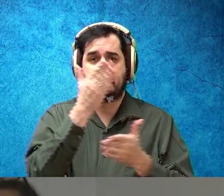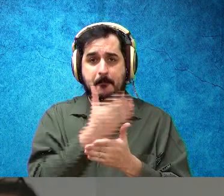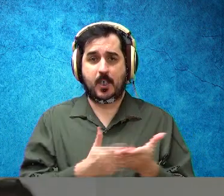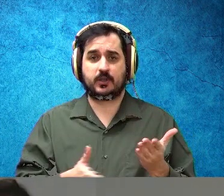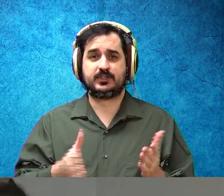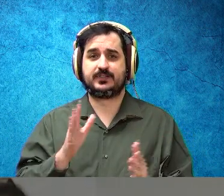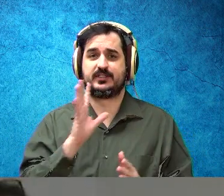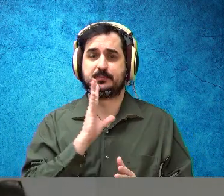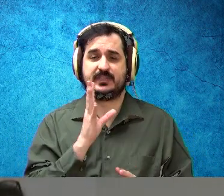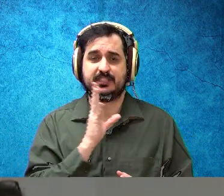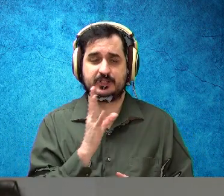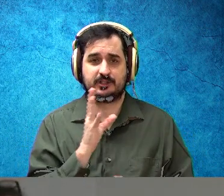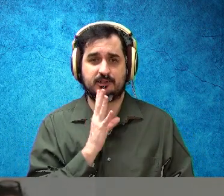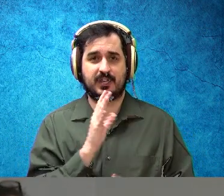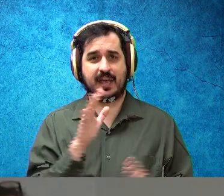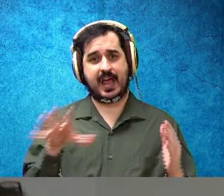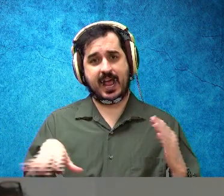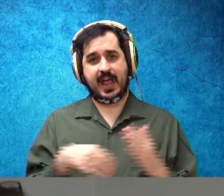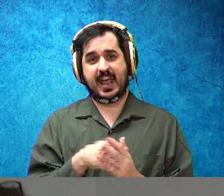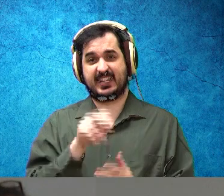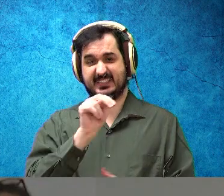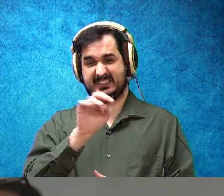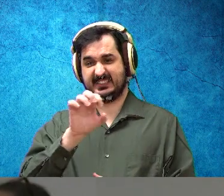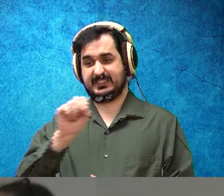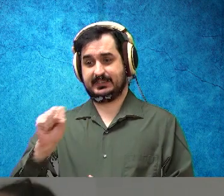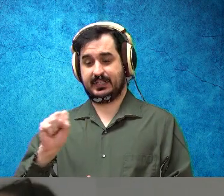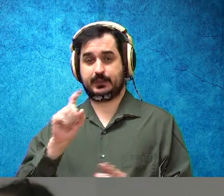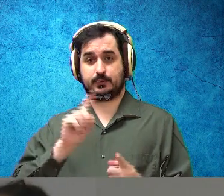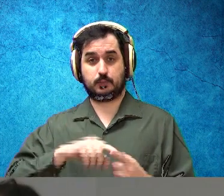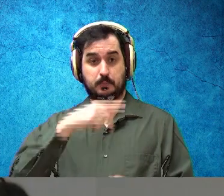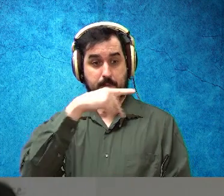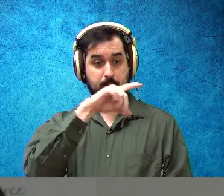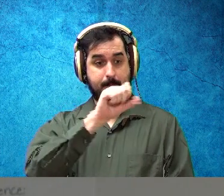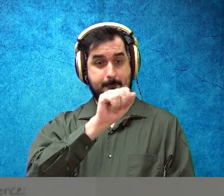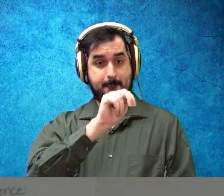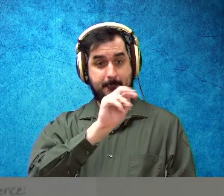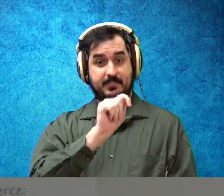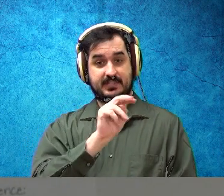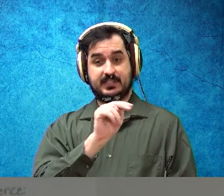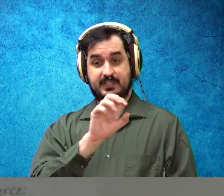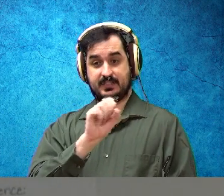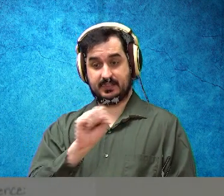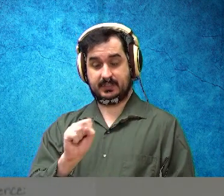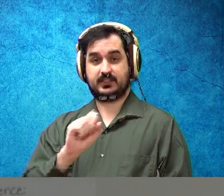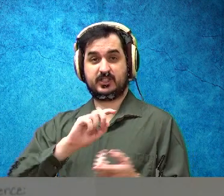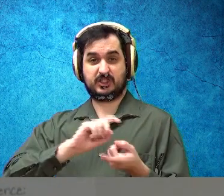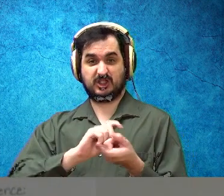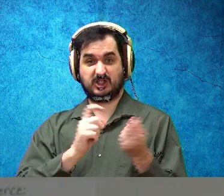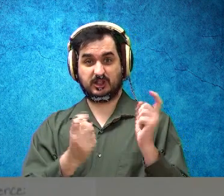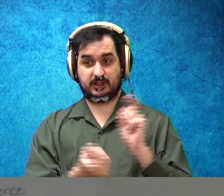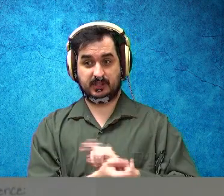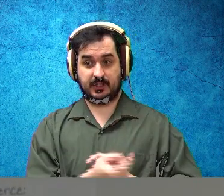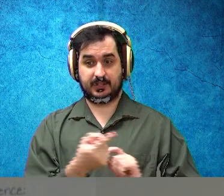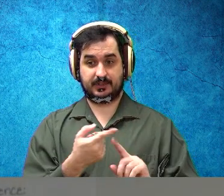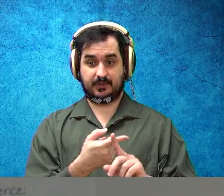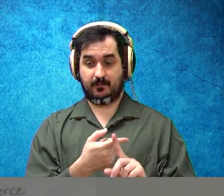it from an adjective to a noun. So what do the two have in common?